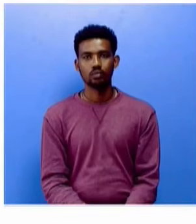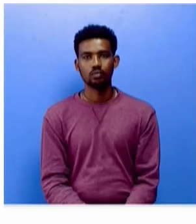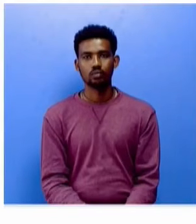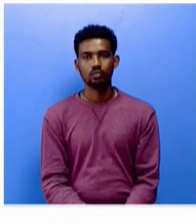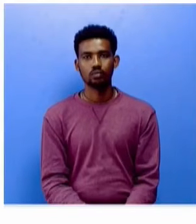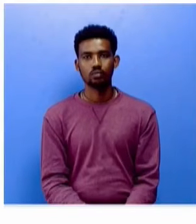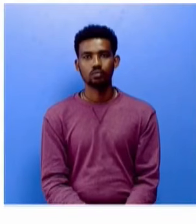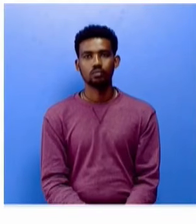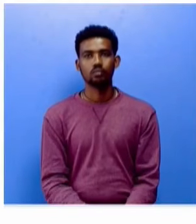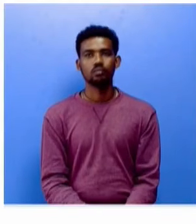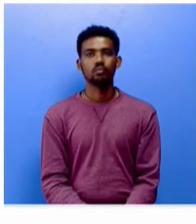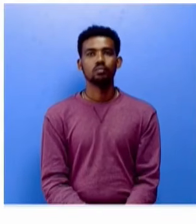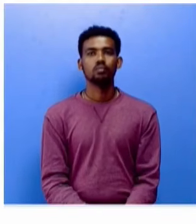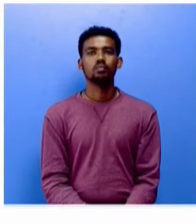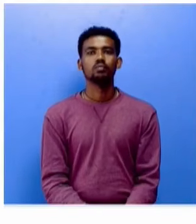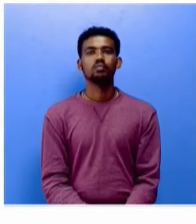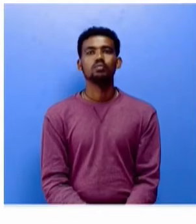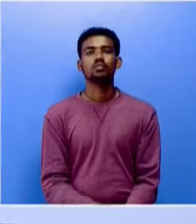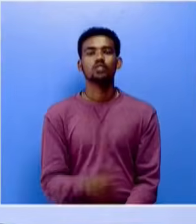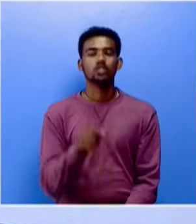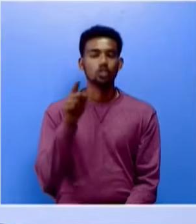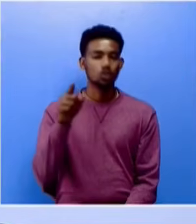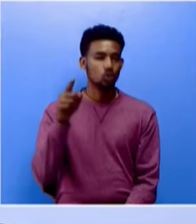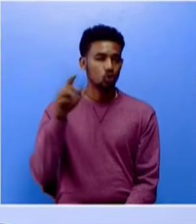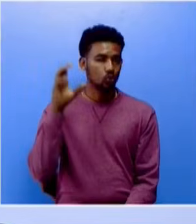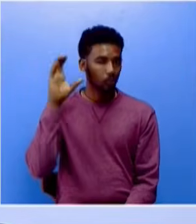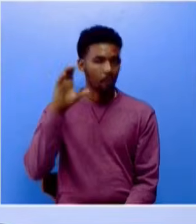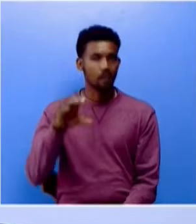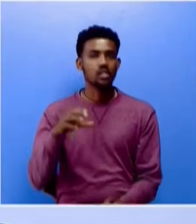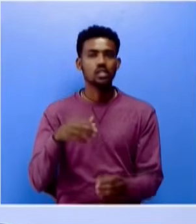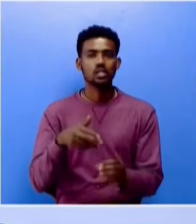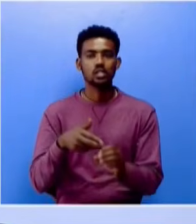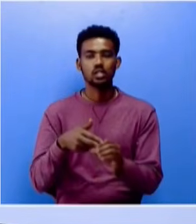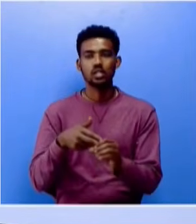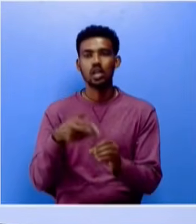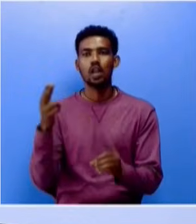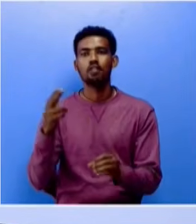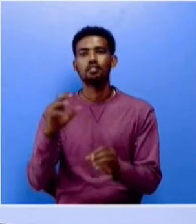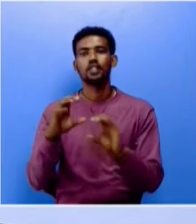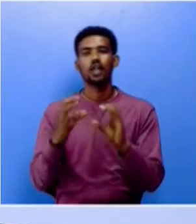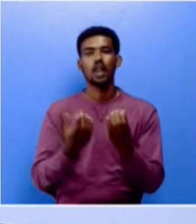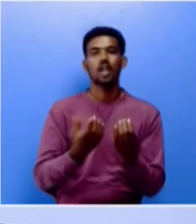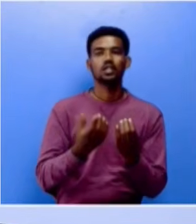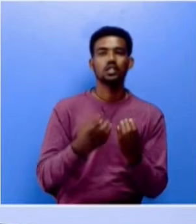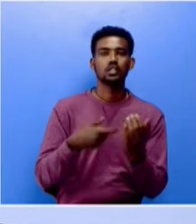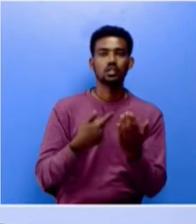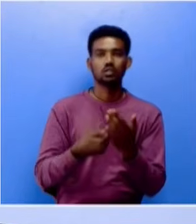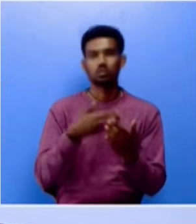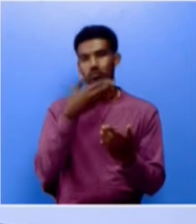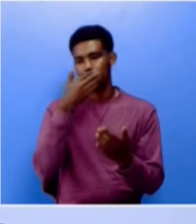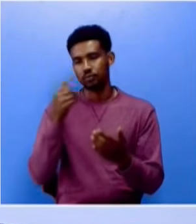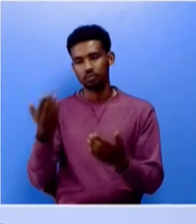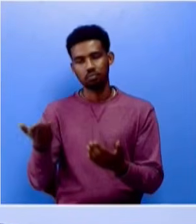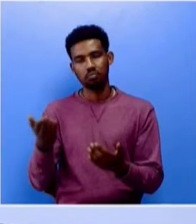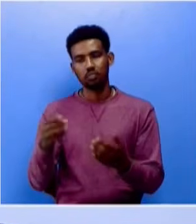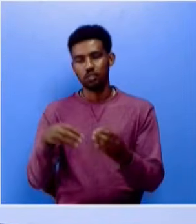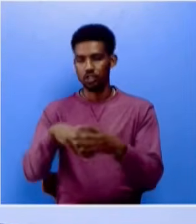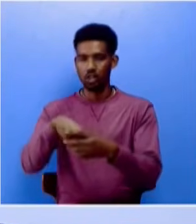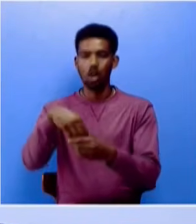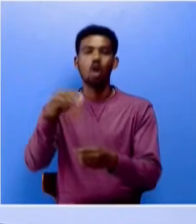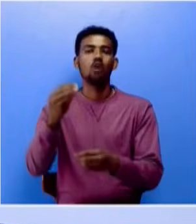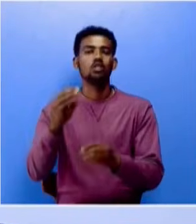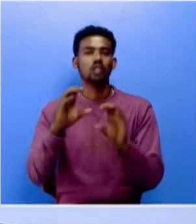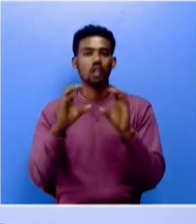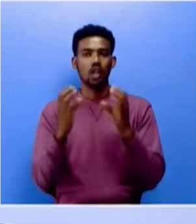Rather than saying you must leave the class, is better if you say you should leave the class.